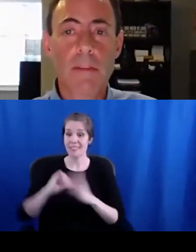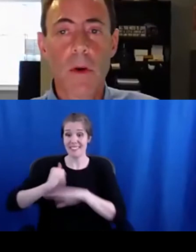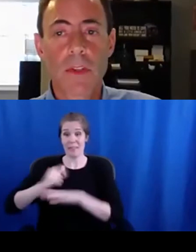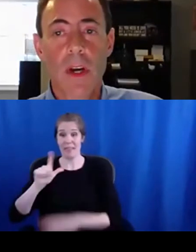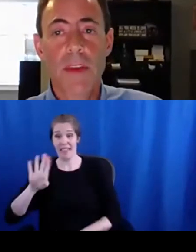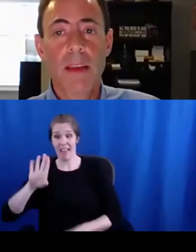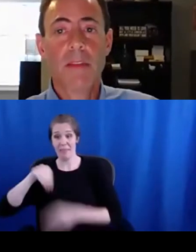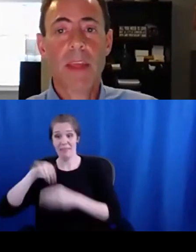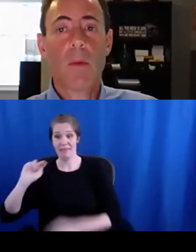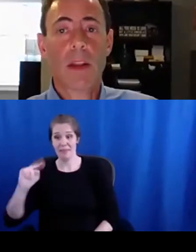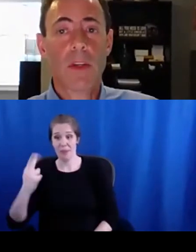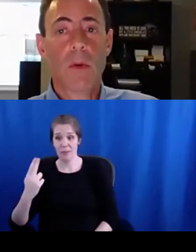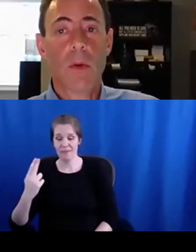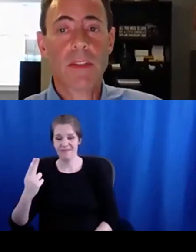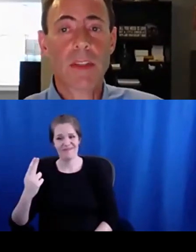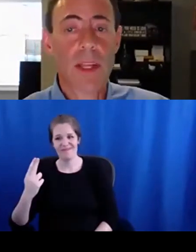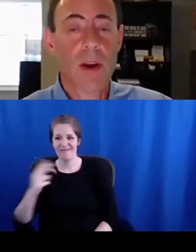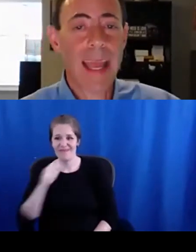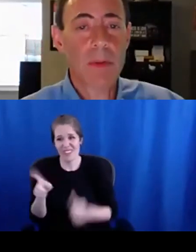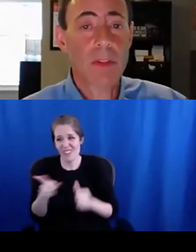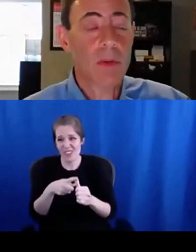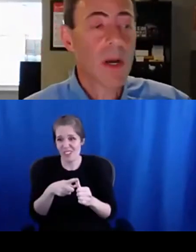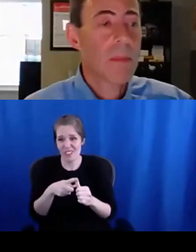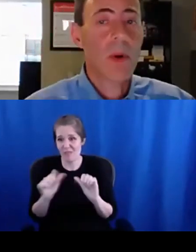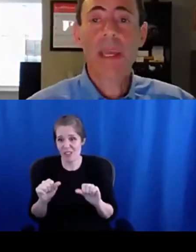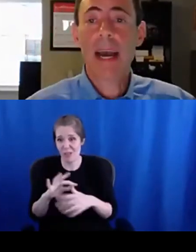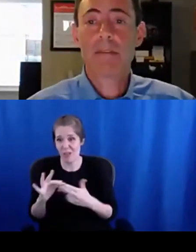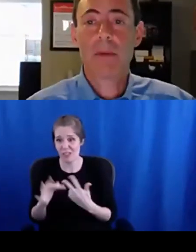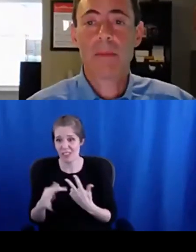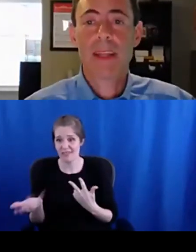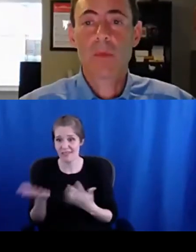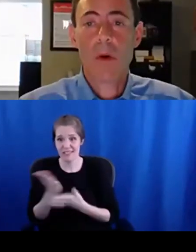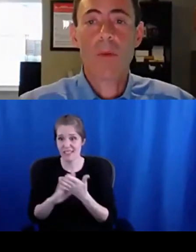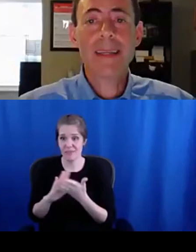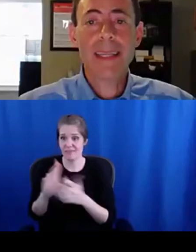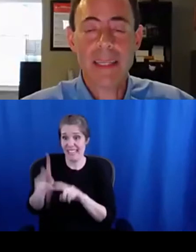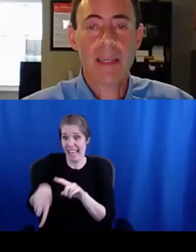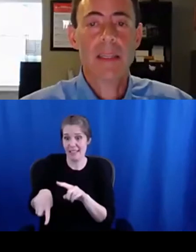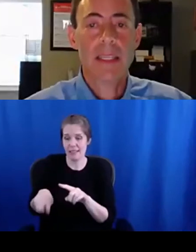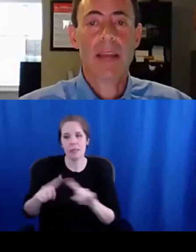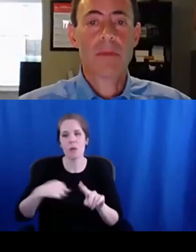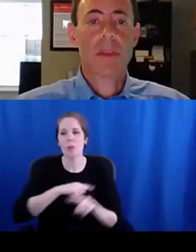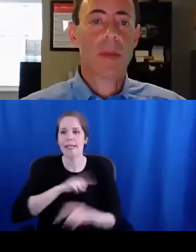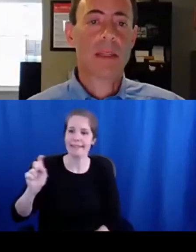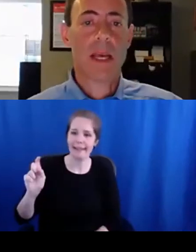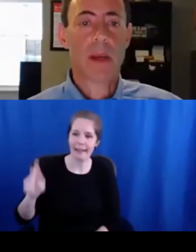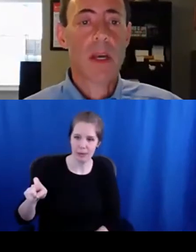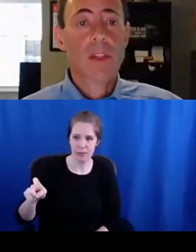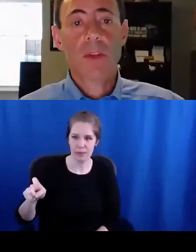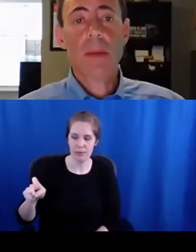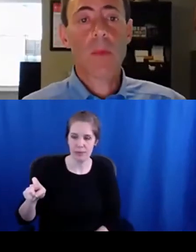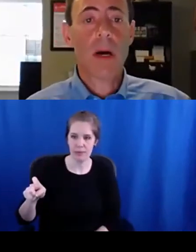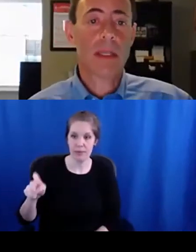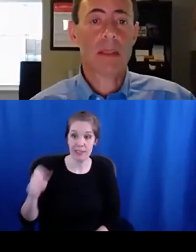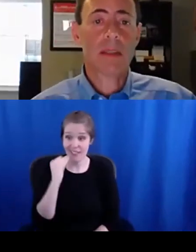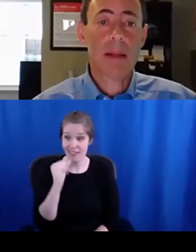thing that folks are thinking that they want to do or necessarily are able to do, but we have to. It's what we need to get through this pandemic. So